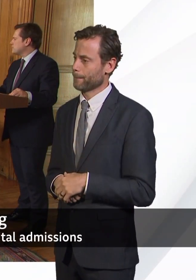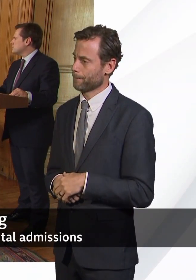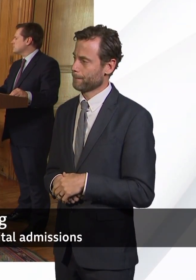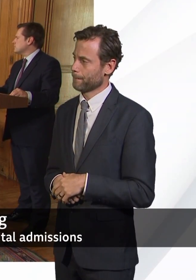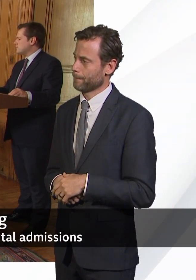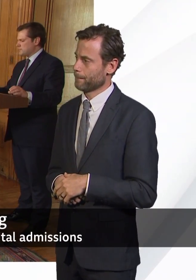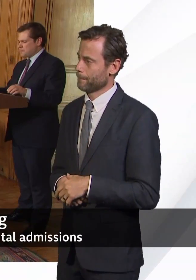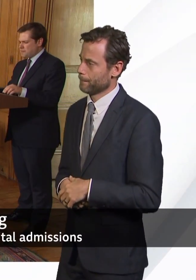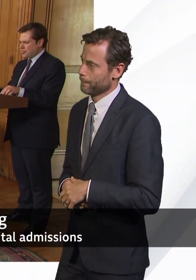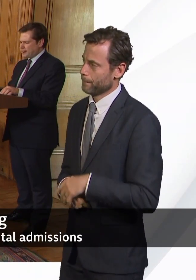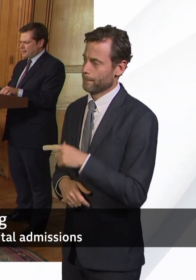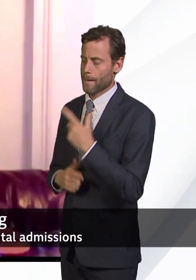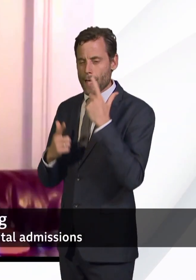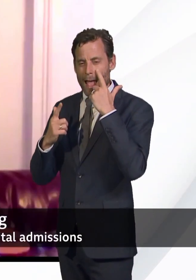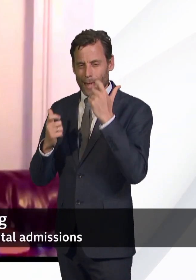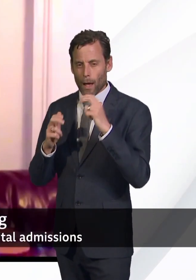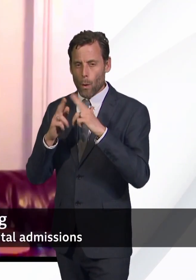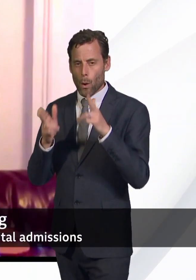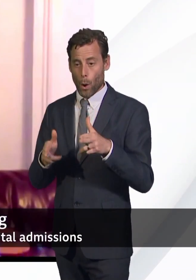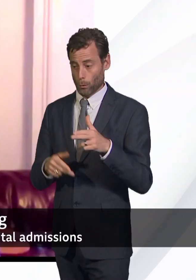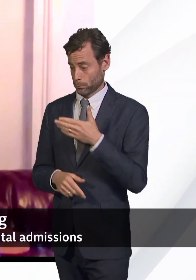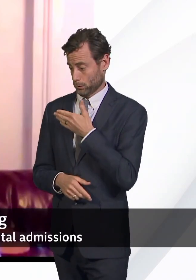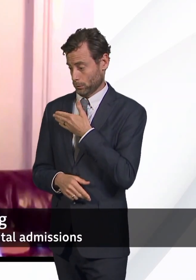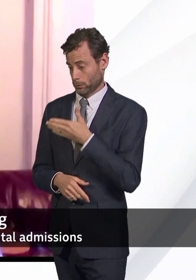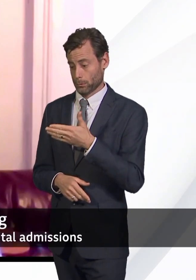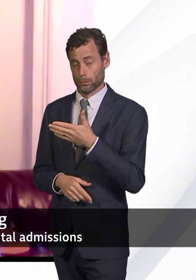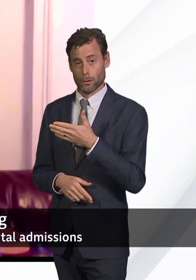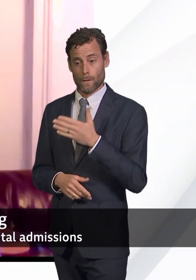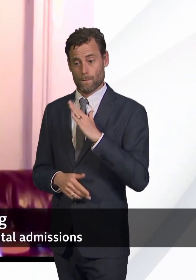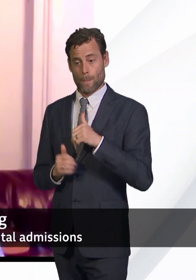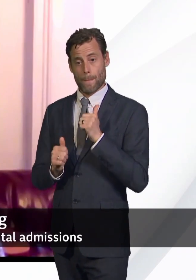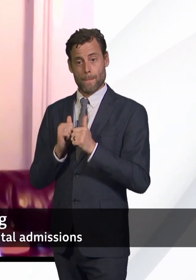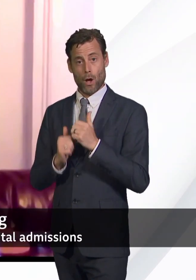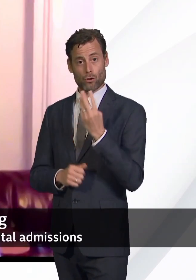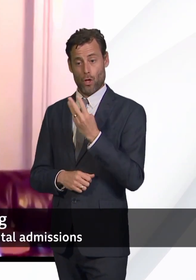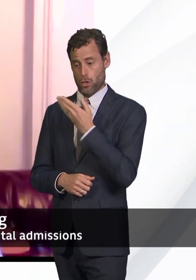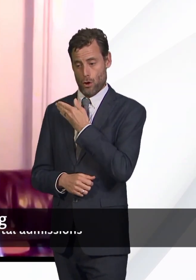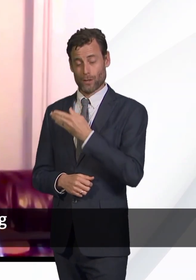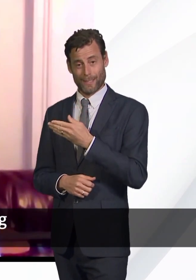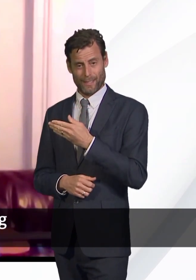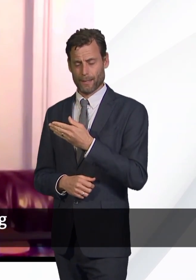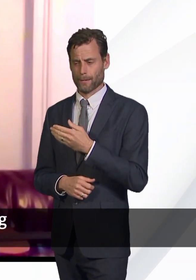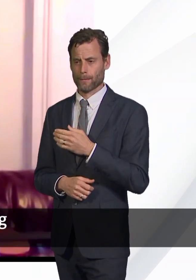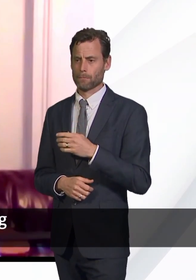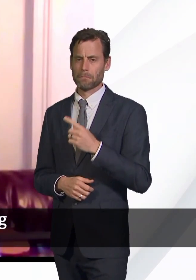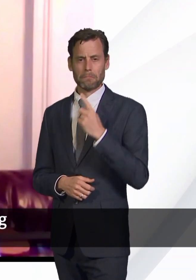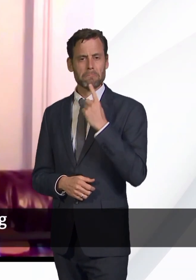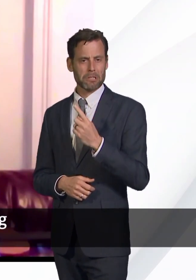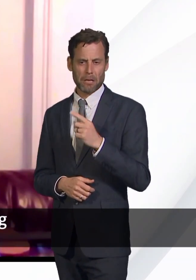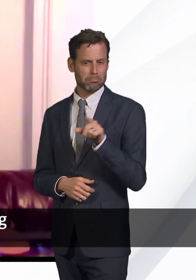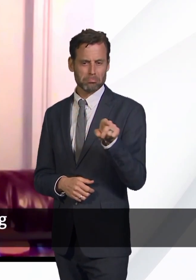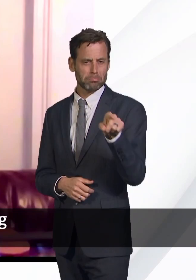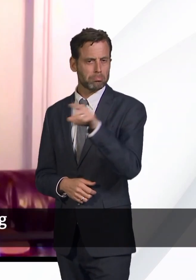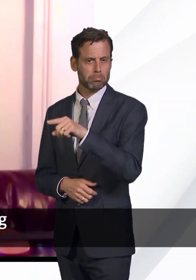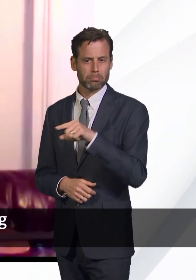State. Care homes were told until March the 13th that it was, quote, very unlikely that any of their residents would